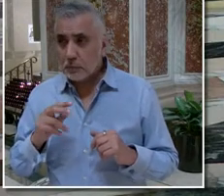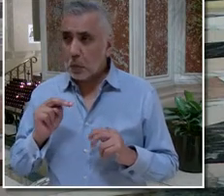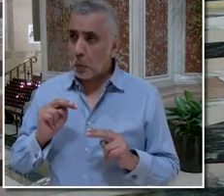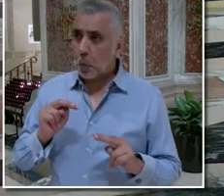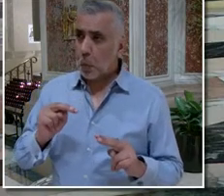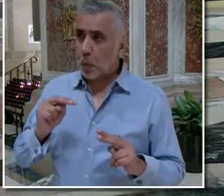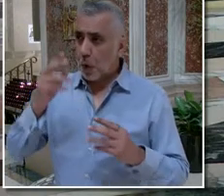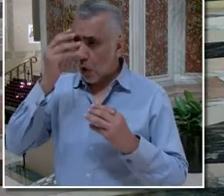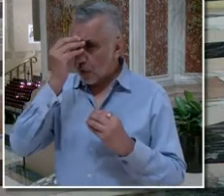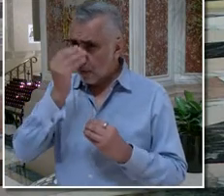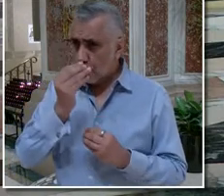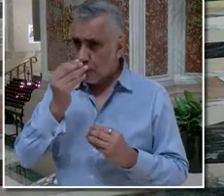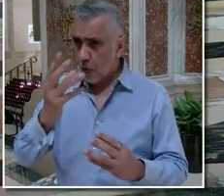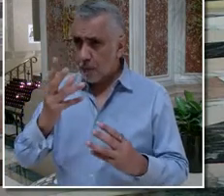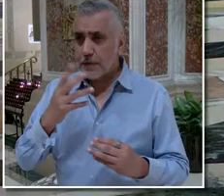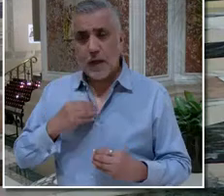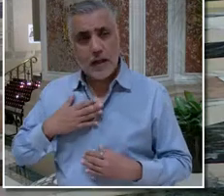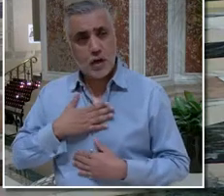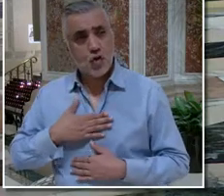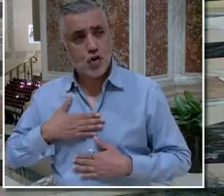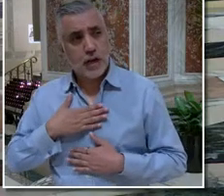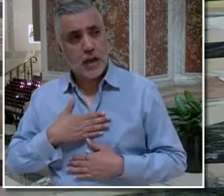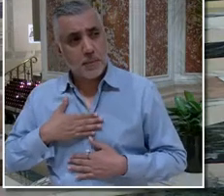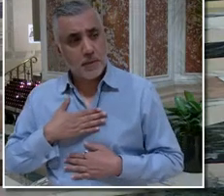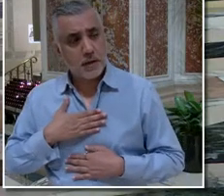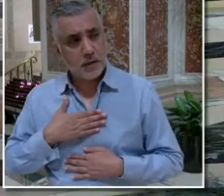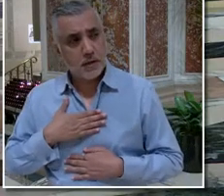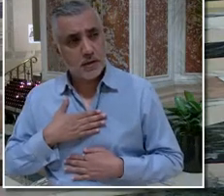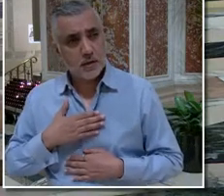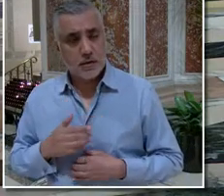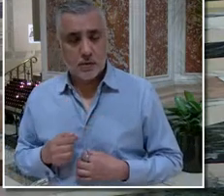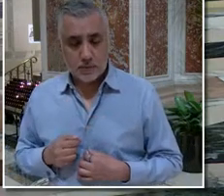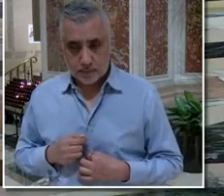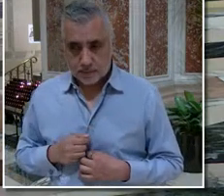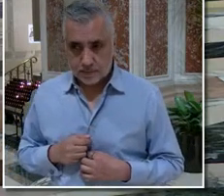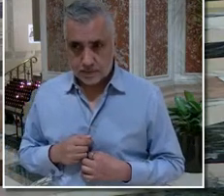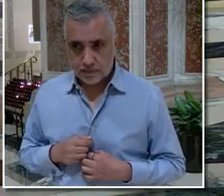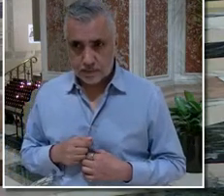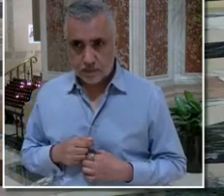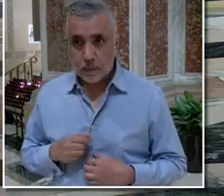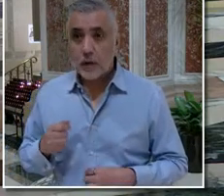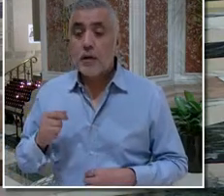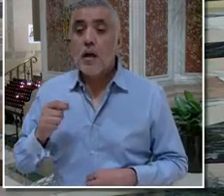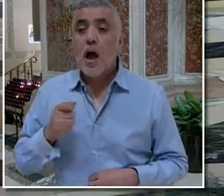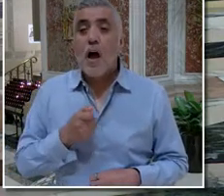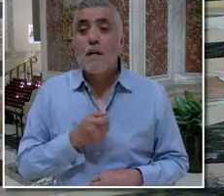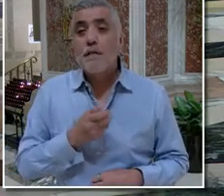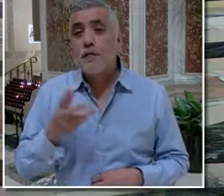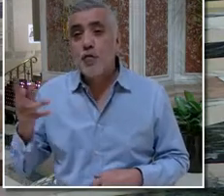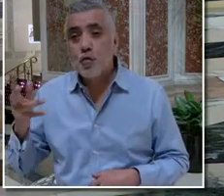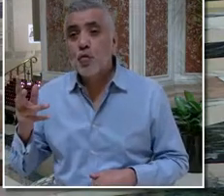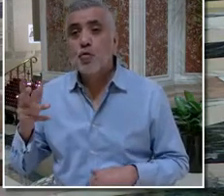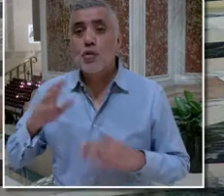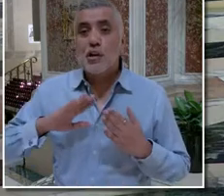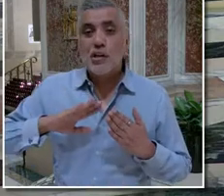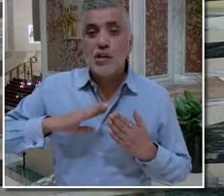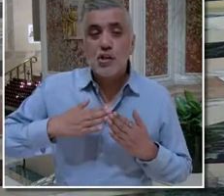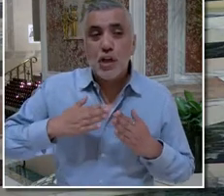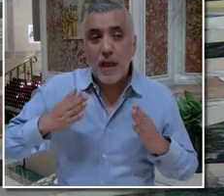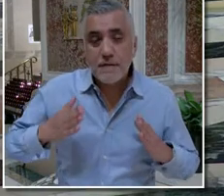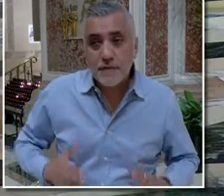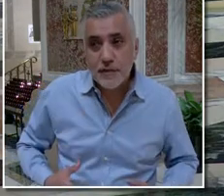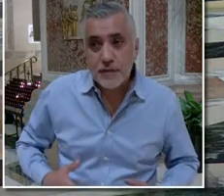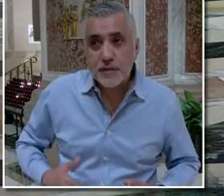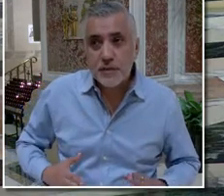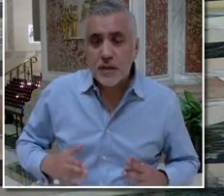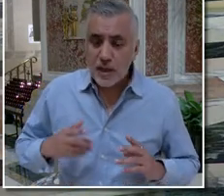informative and entertaining at the same time. A few televised chefs